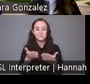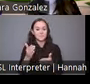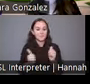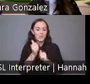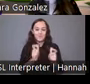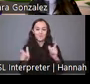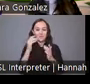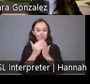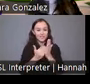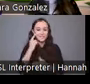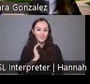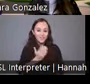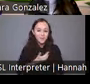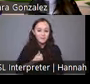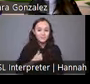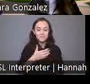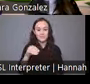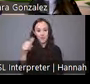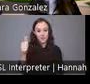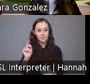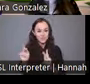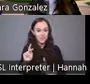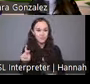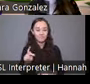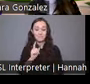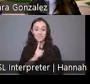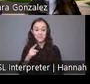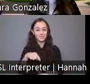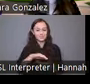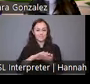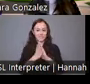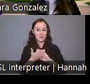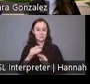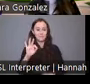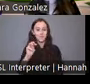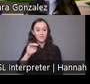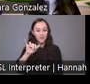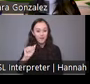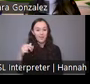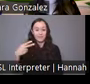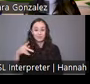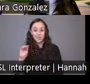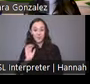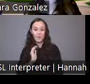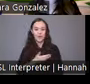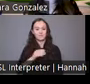ourselves and others, so much so that it's become FMIA and the HBO's kind of unofficial motto.